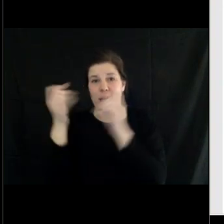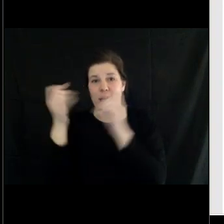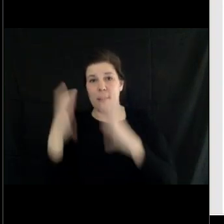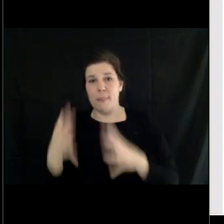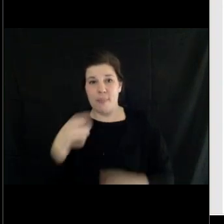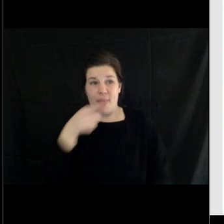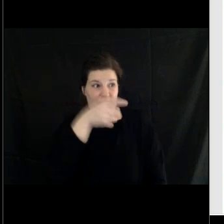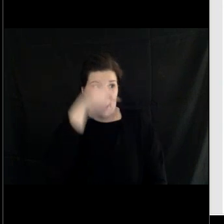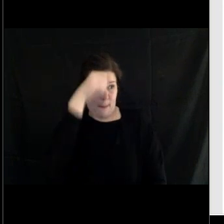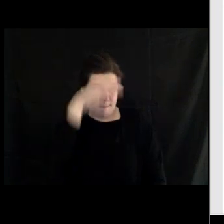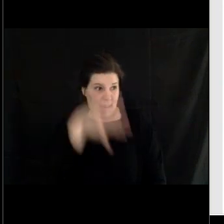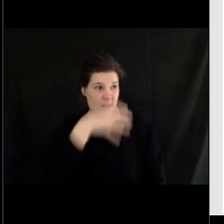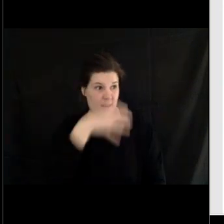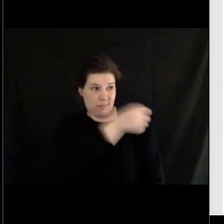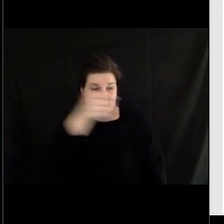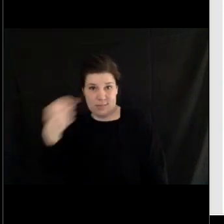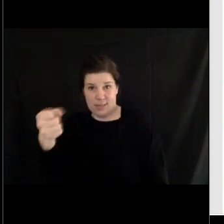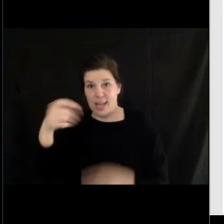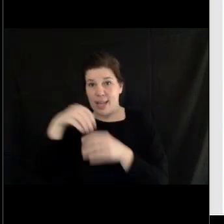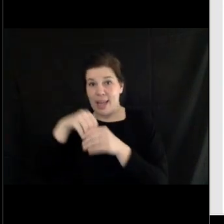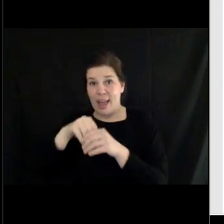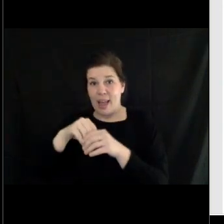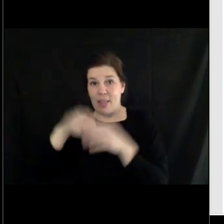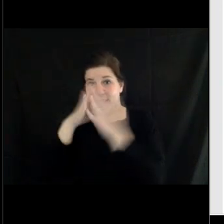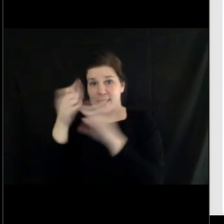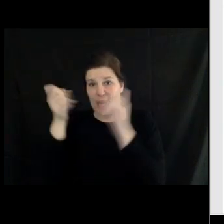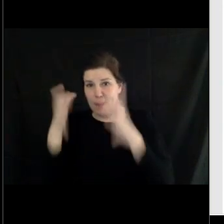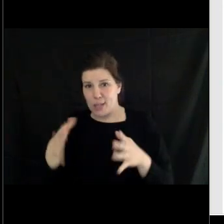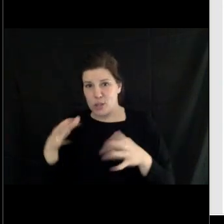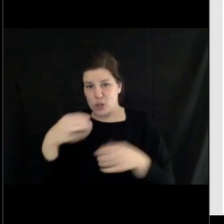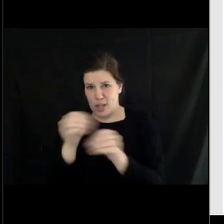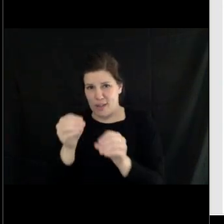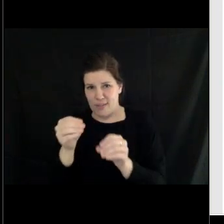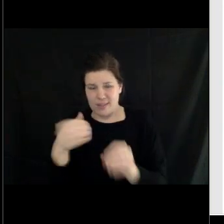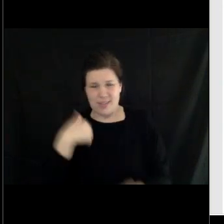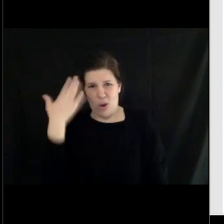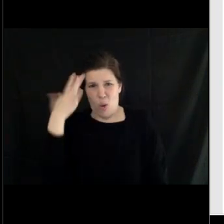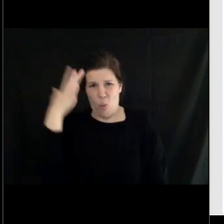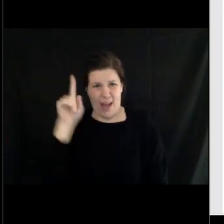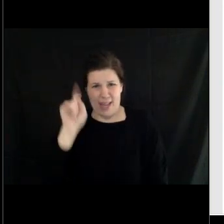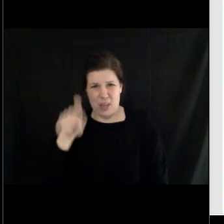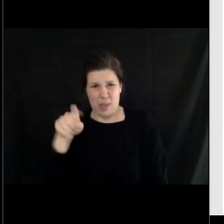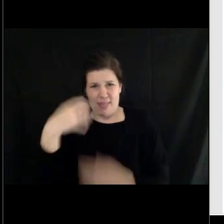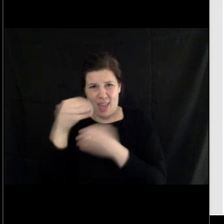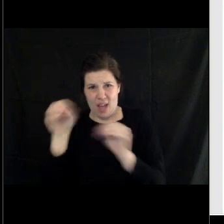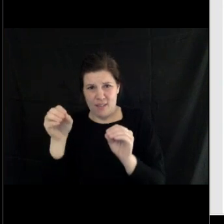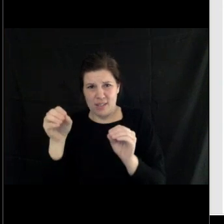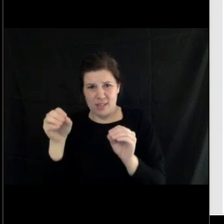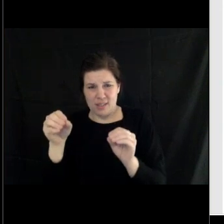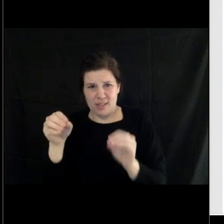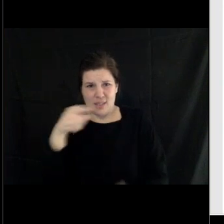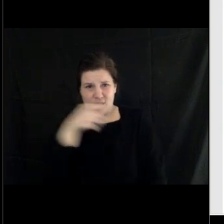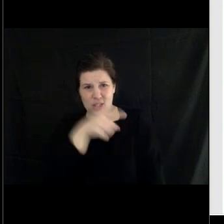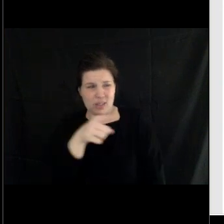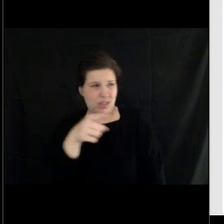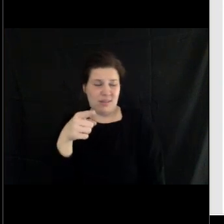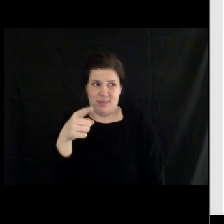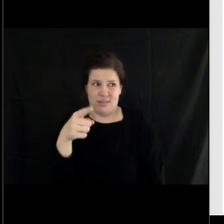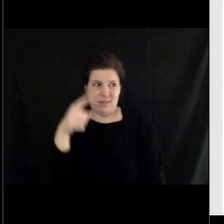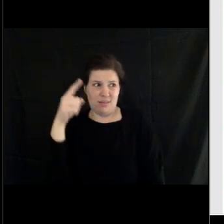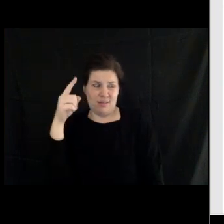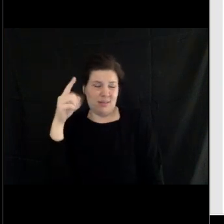office. I don't know why you need to have that office. You think the employees are happy? Well, you're in a netherland if you think the employees are happy